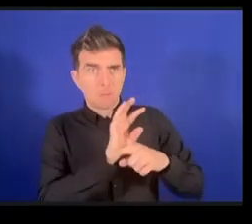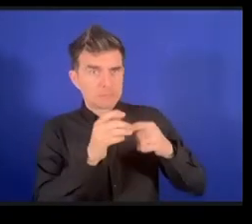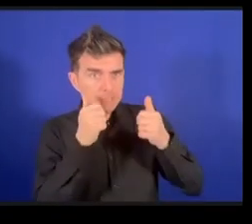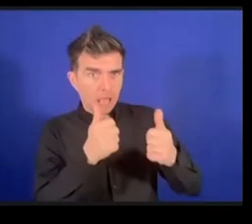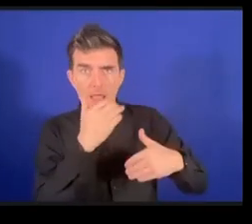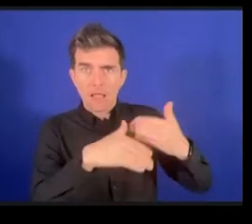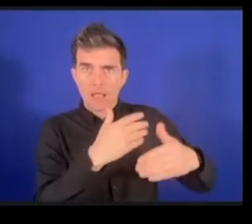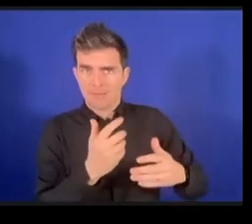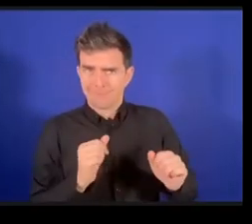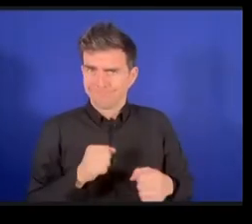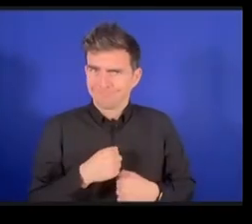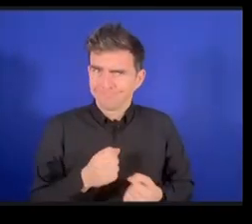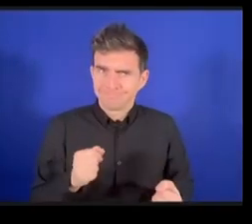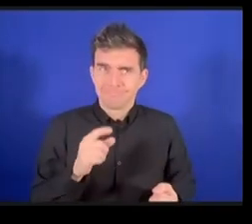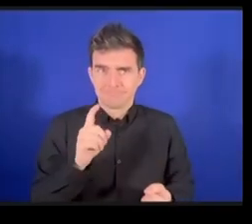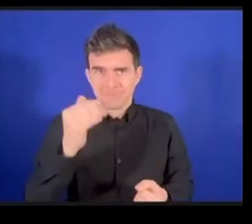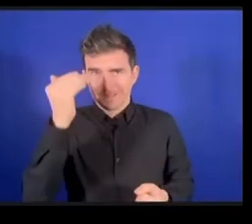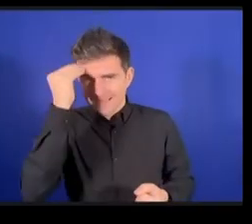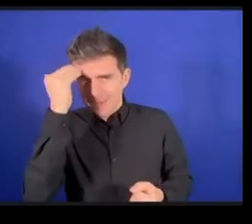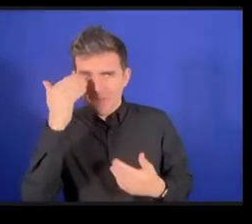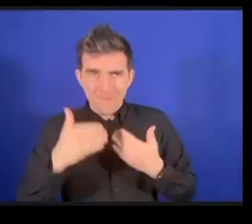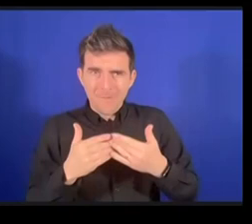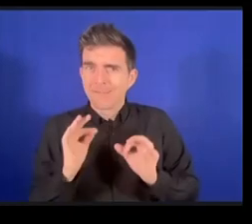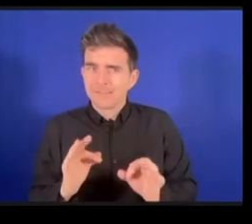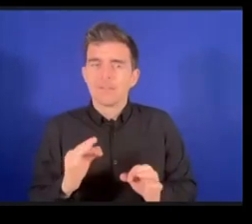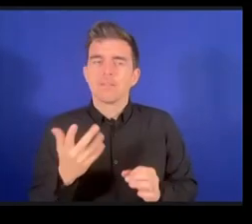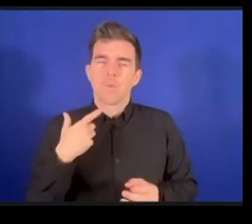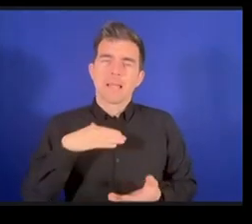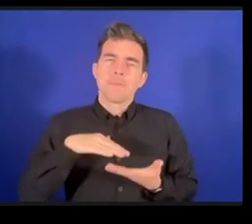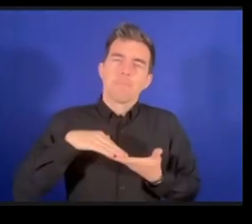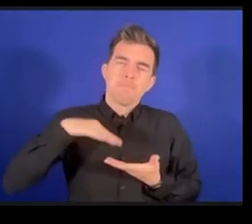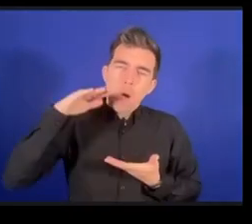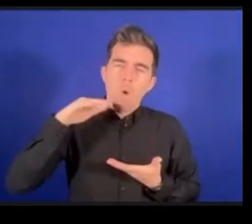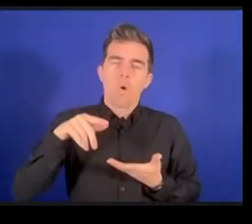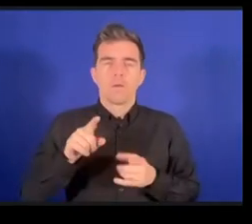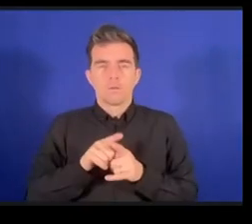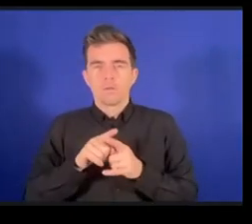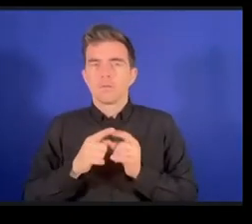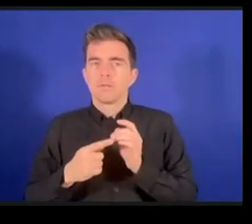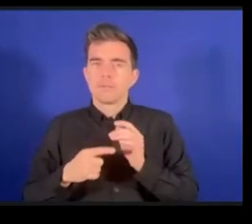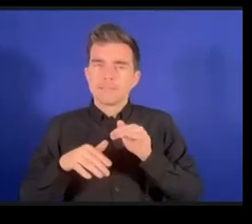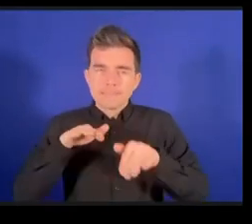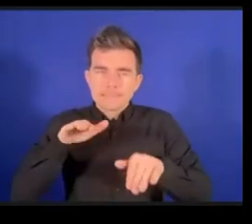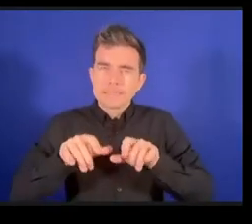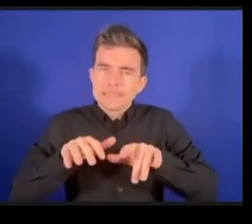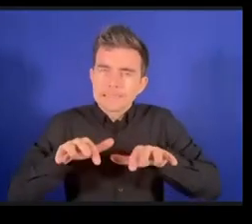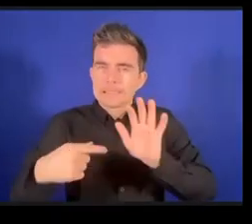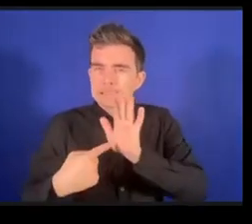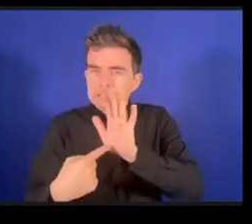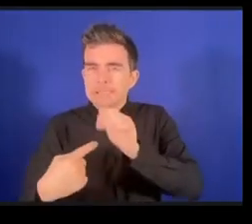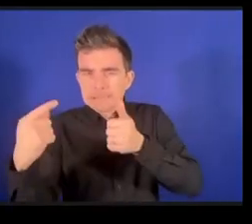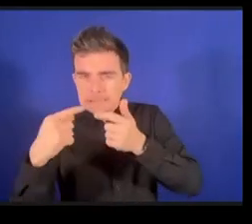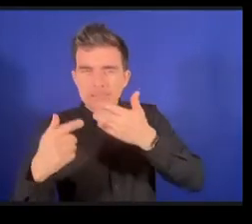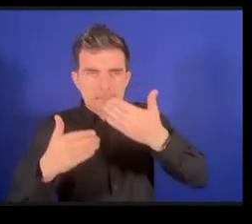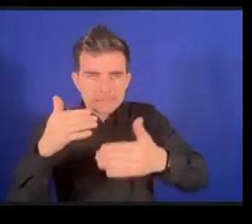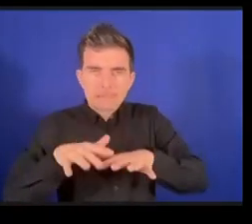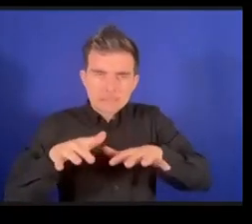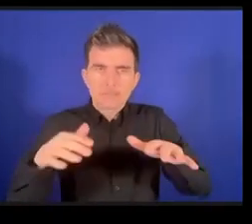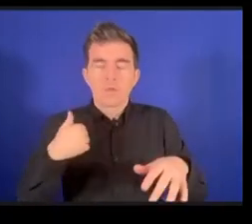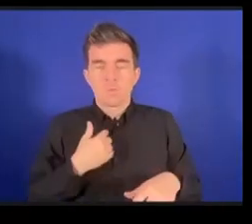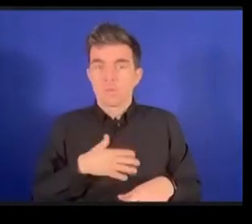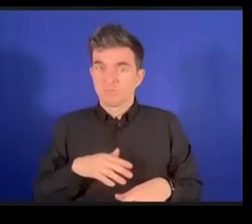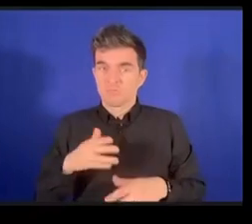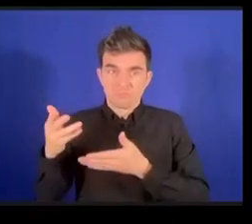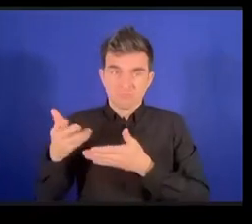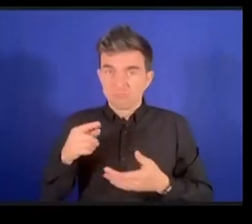interested in this to um think about how we can increase our capacity to do a better job uh